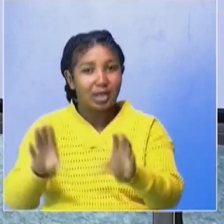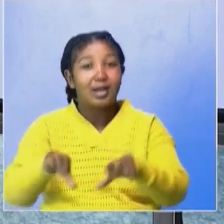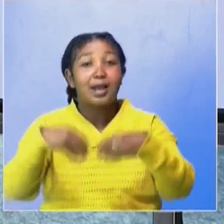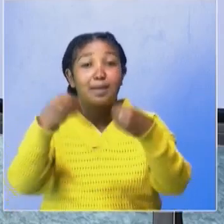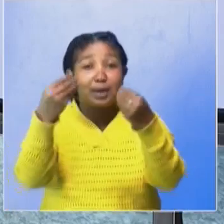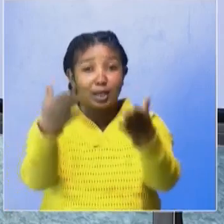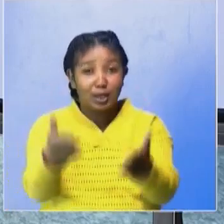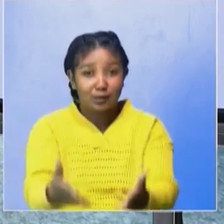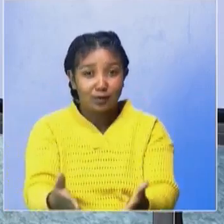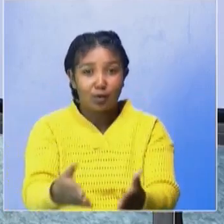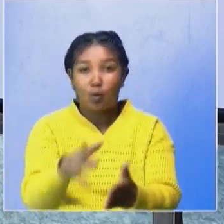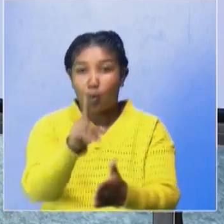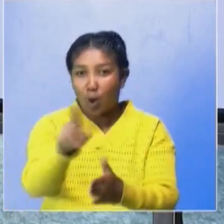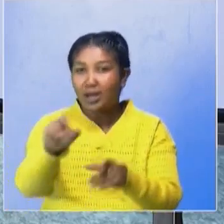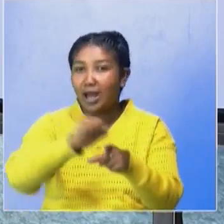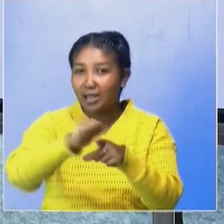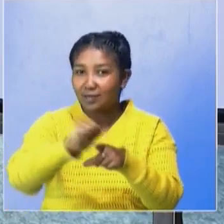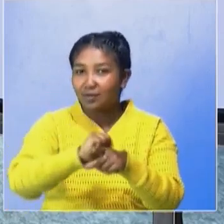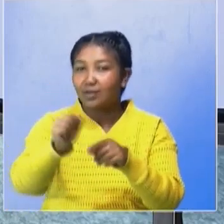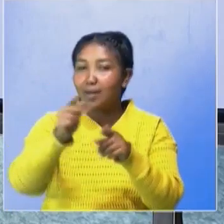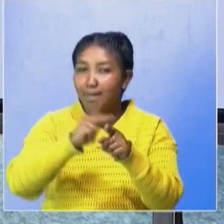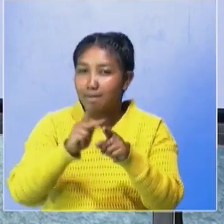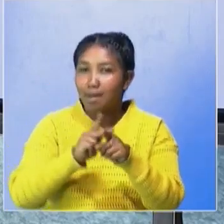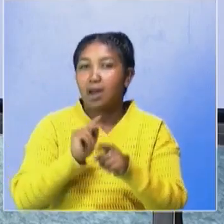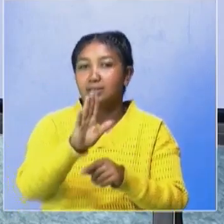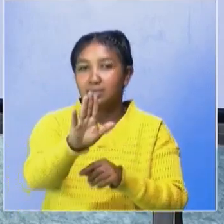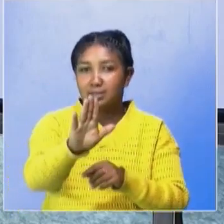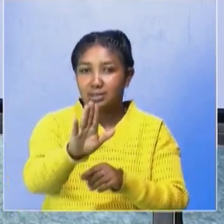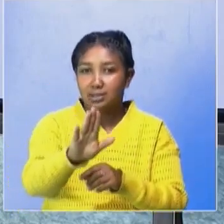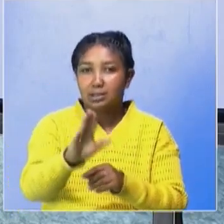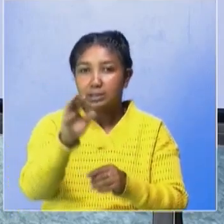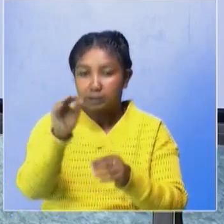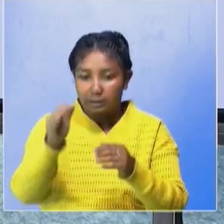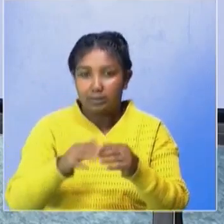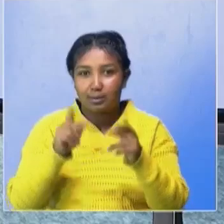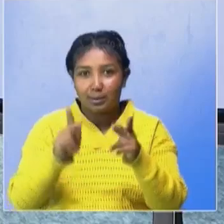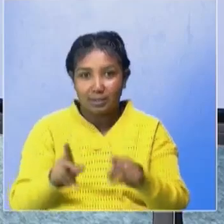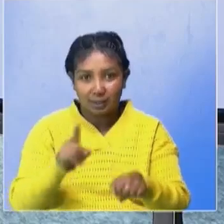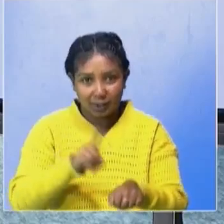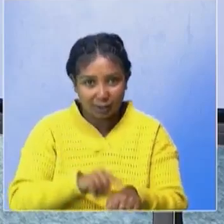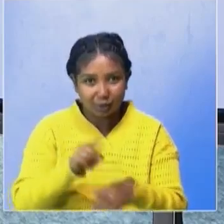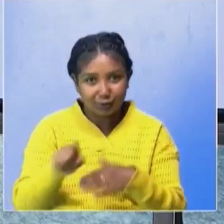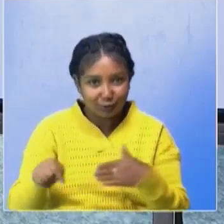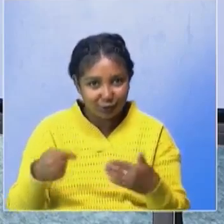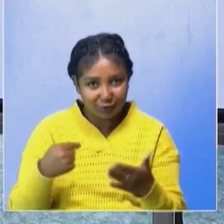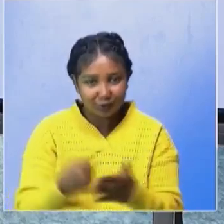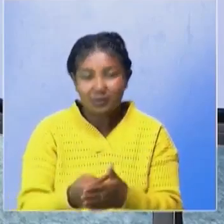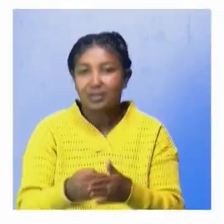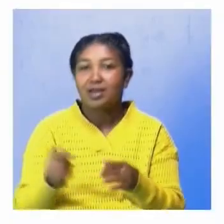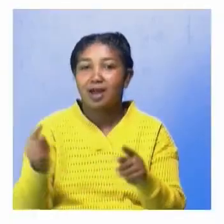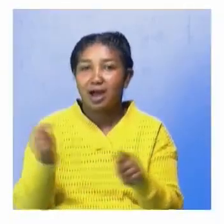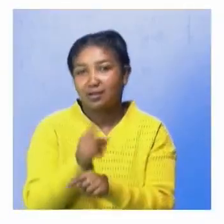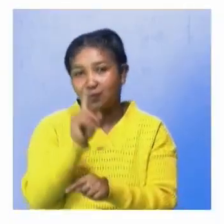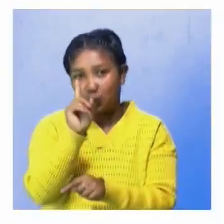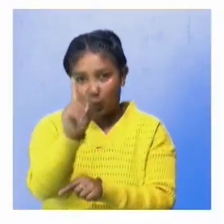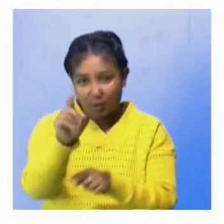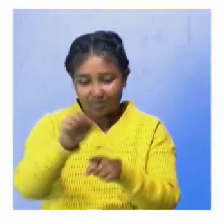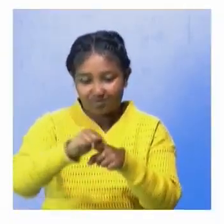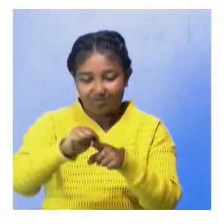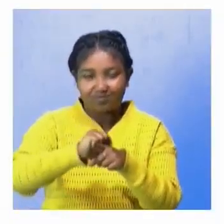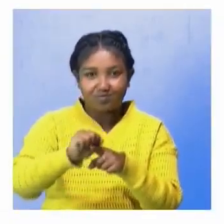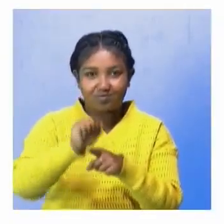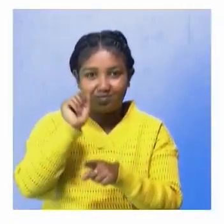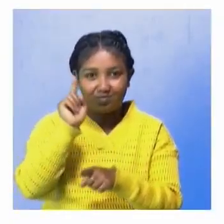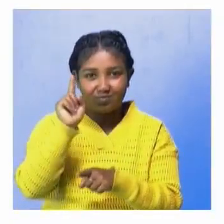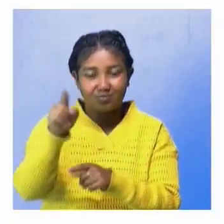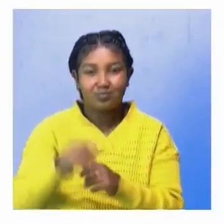you one activity and practice simple present tense. So this is activity 1.